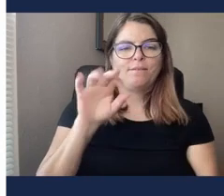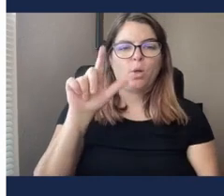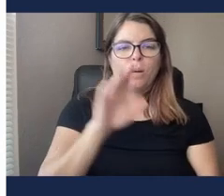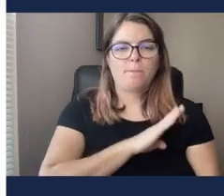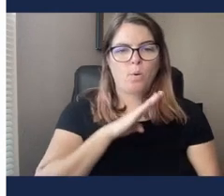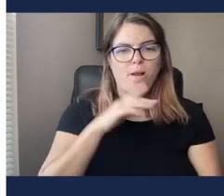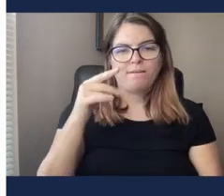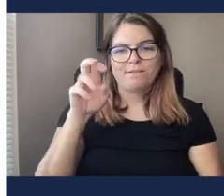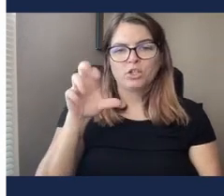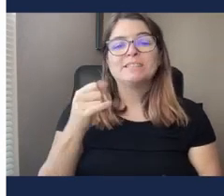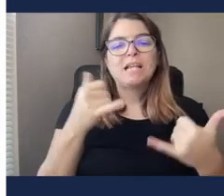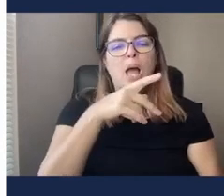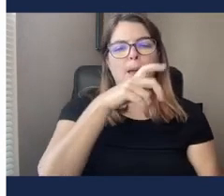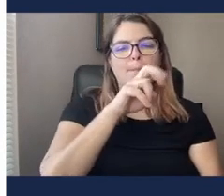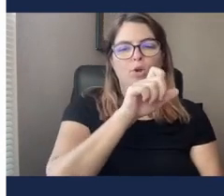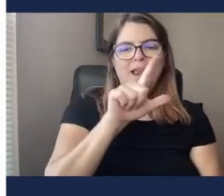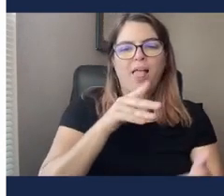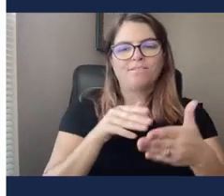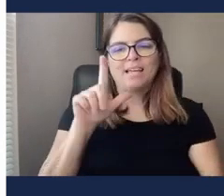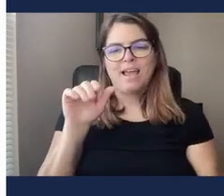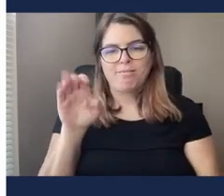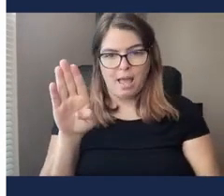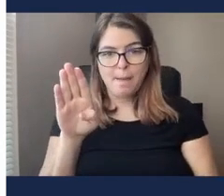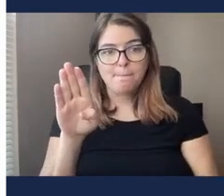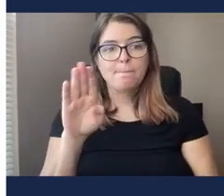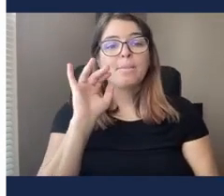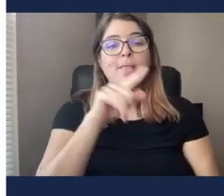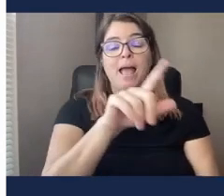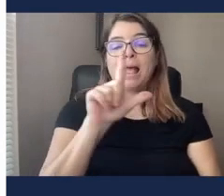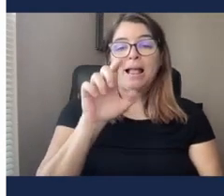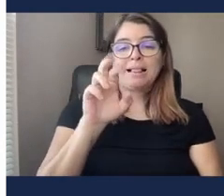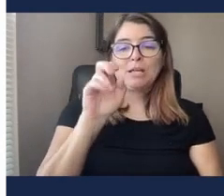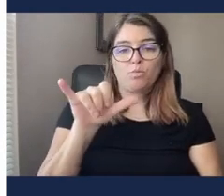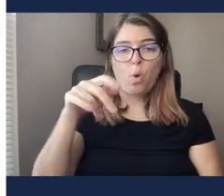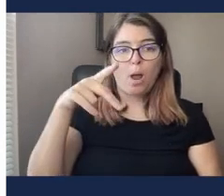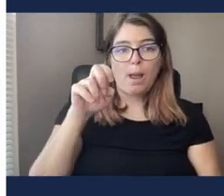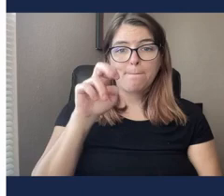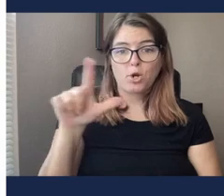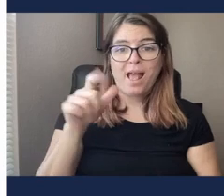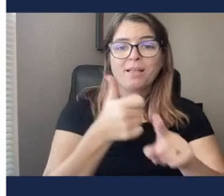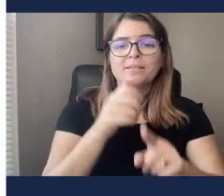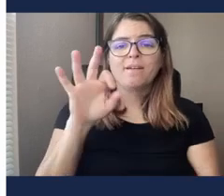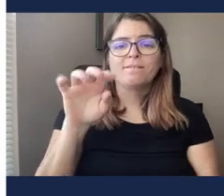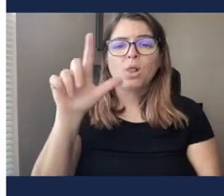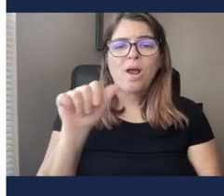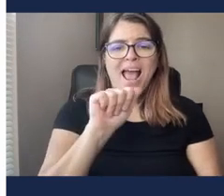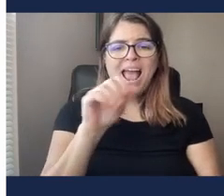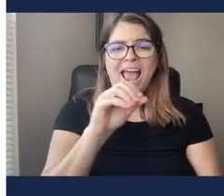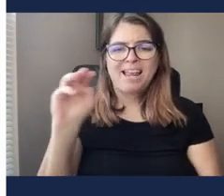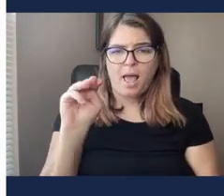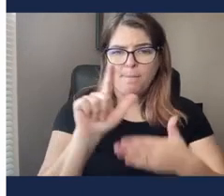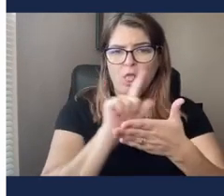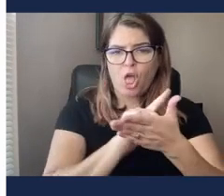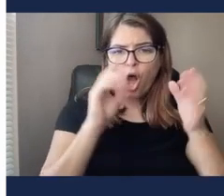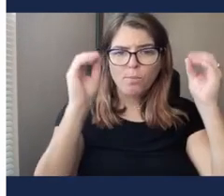v. Lamb. And our lead plaintiff is Professor Leroy Purnell, who's a Florida A&M law professor